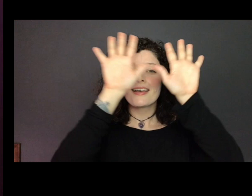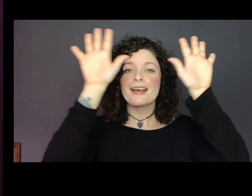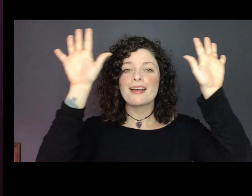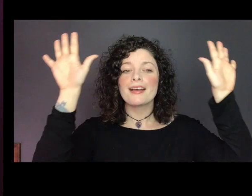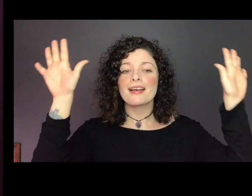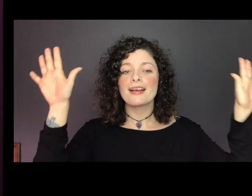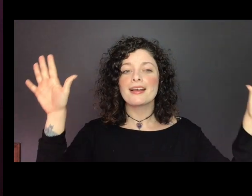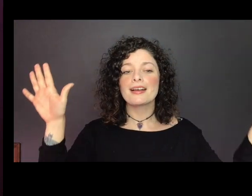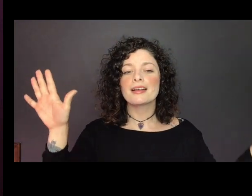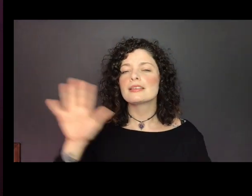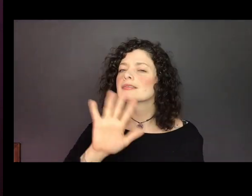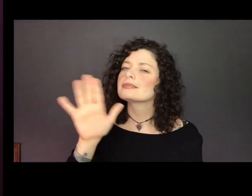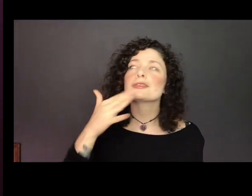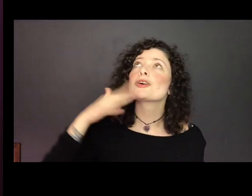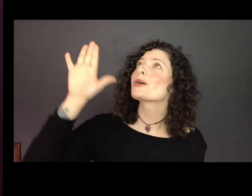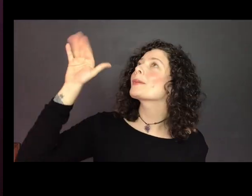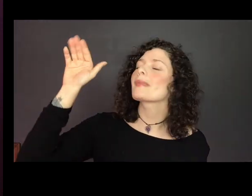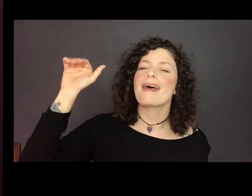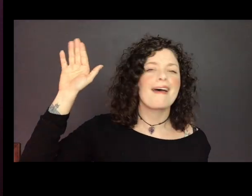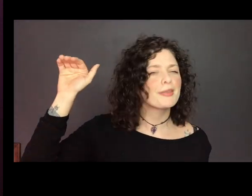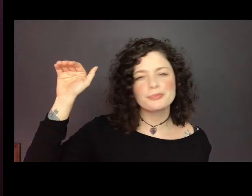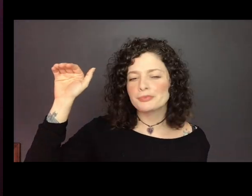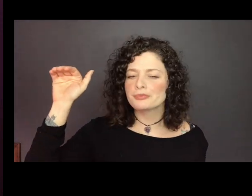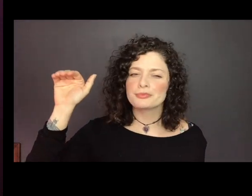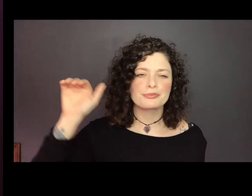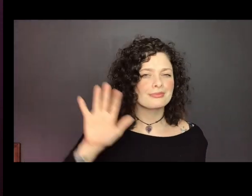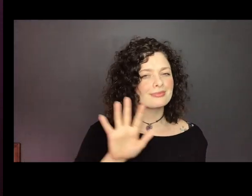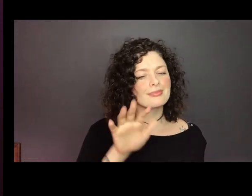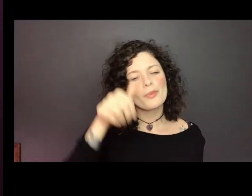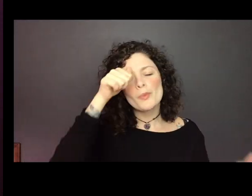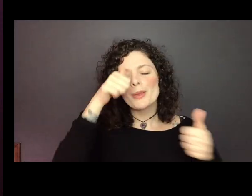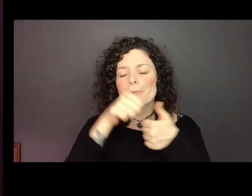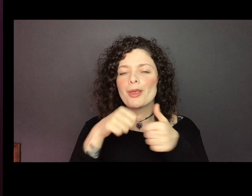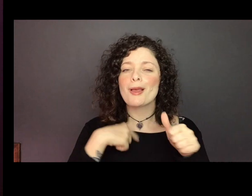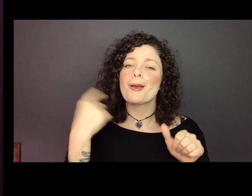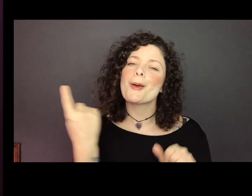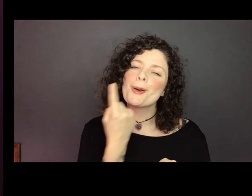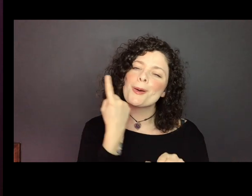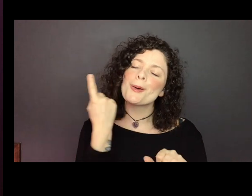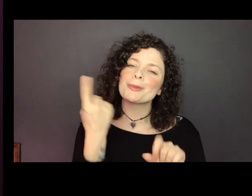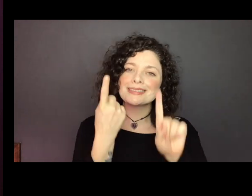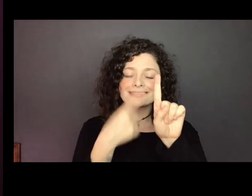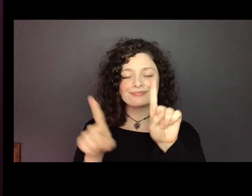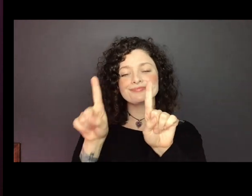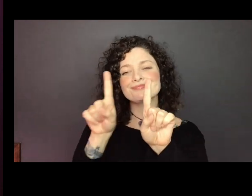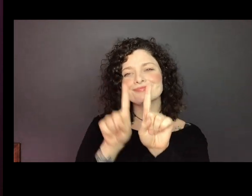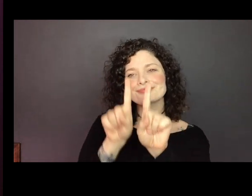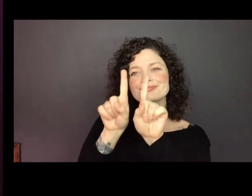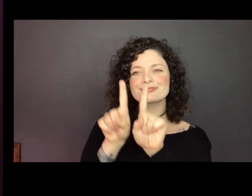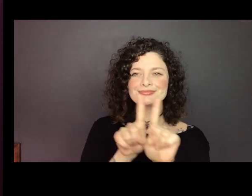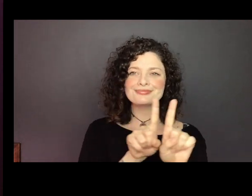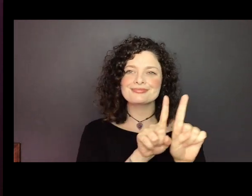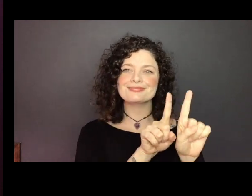night skies, don't think of goodbyes. Think how I'm right